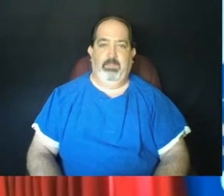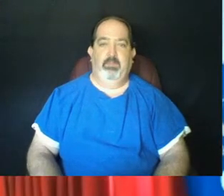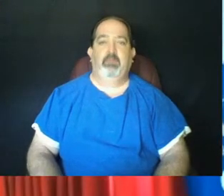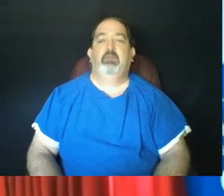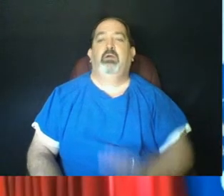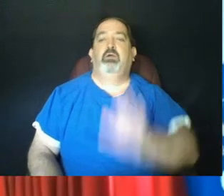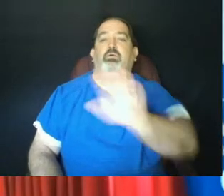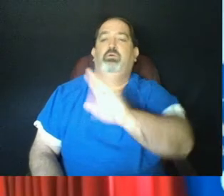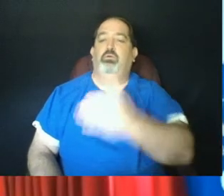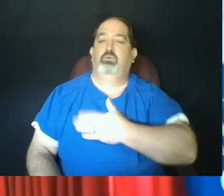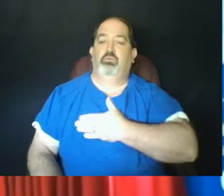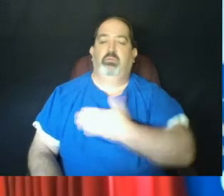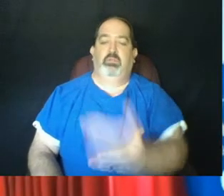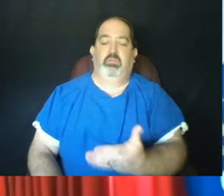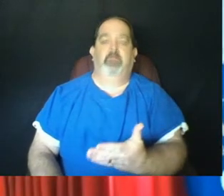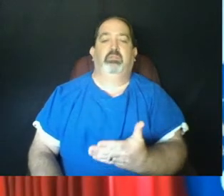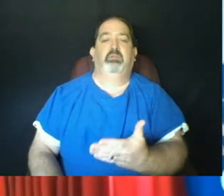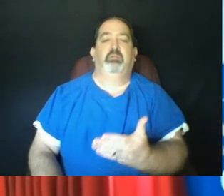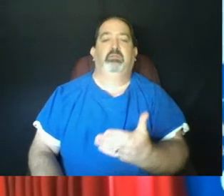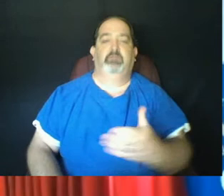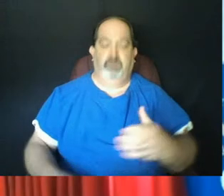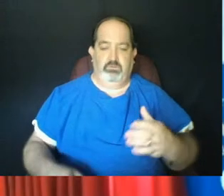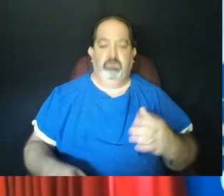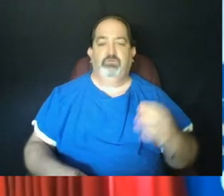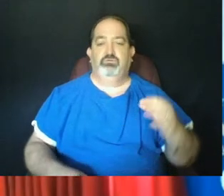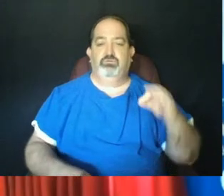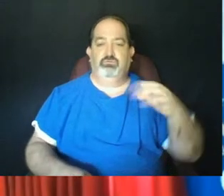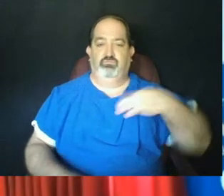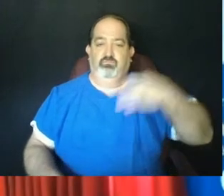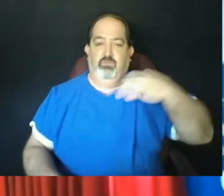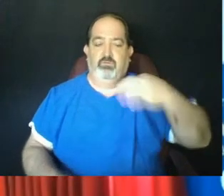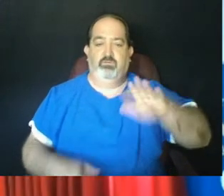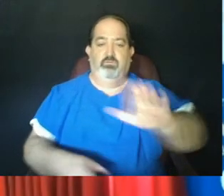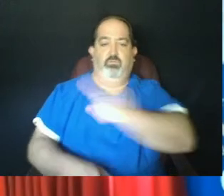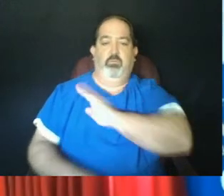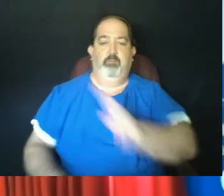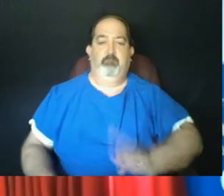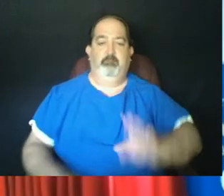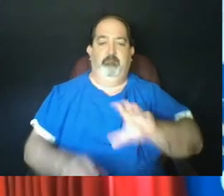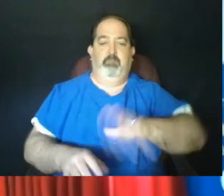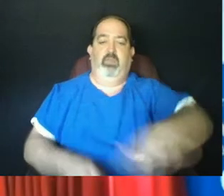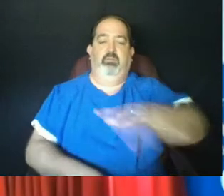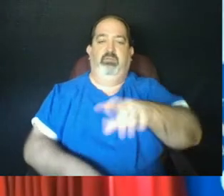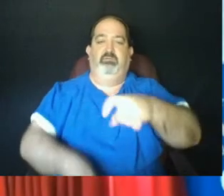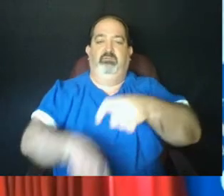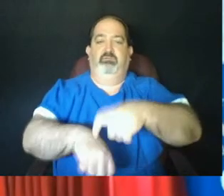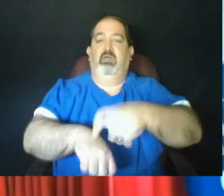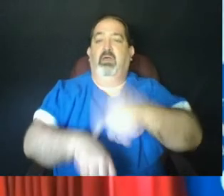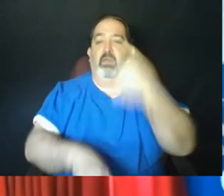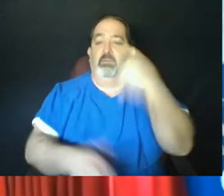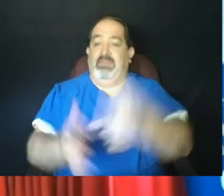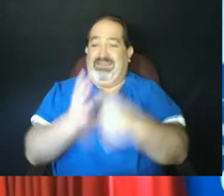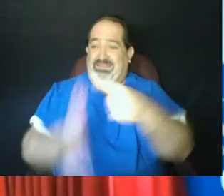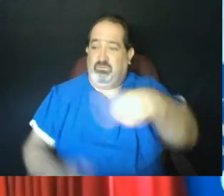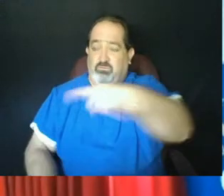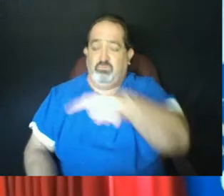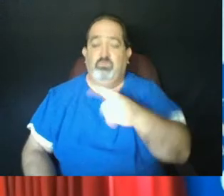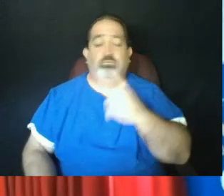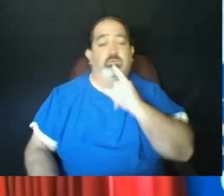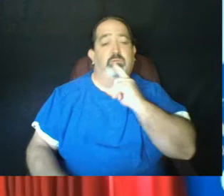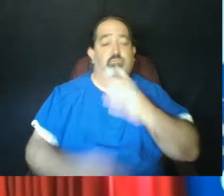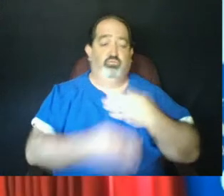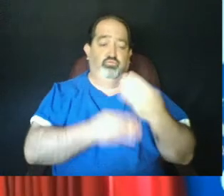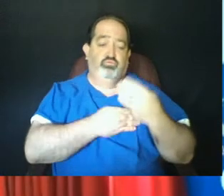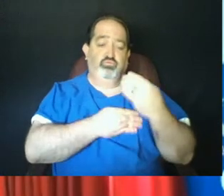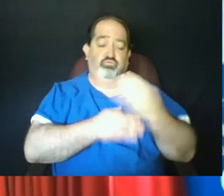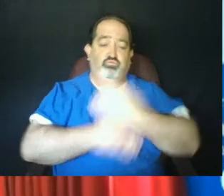Your willingness to step up in your barony's time of need does not go unnoticed. We appreciate the time and dedication that the two of you have shown